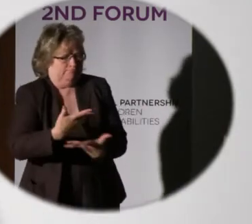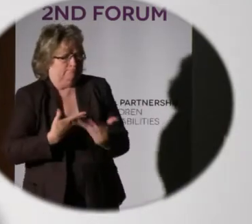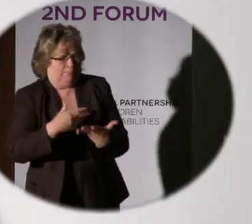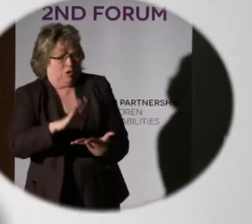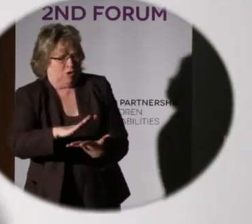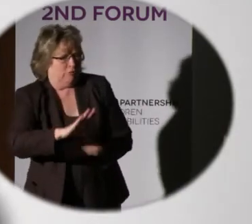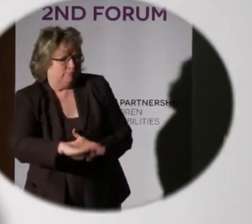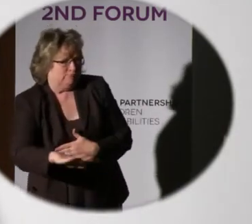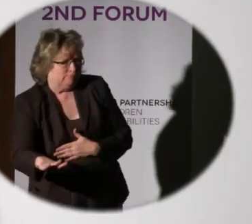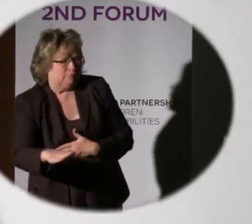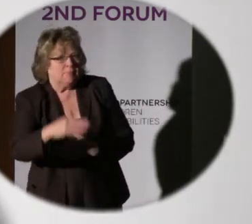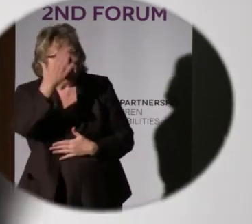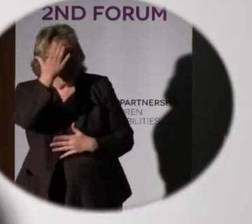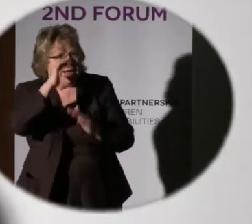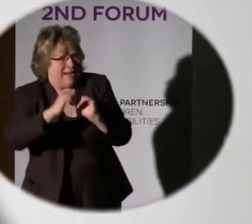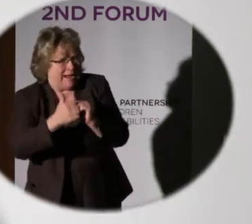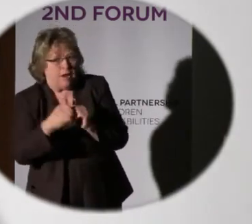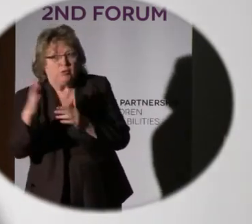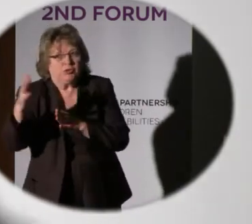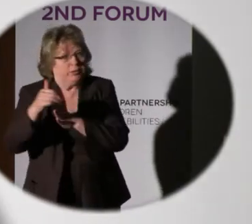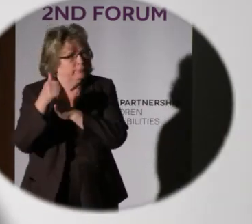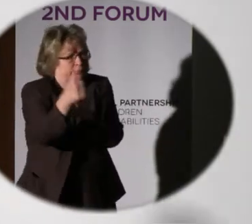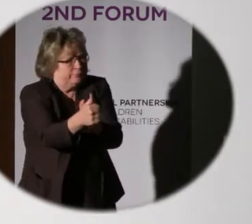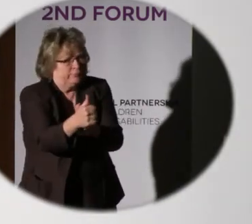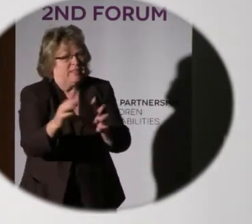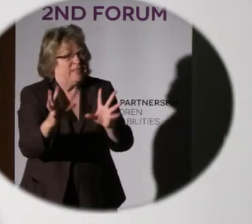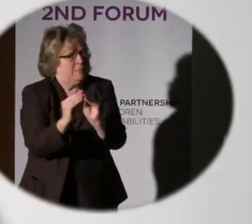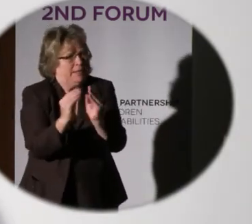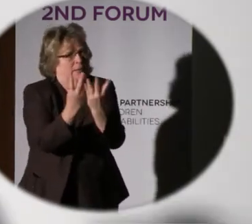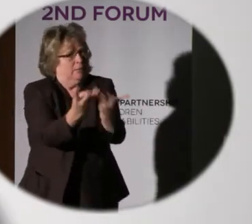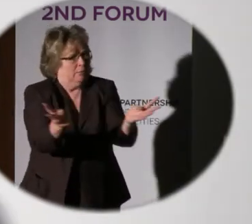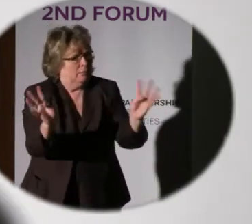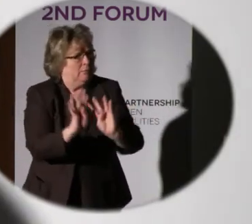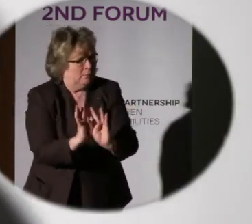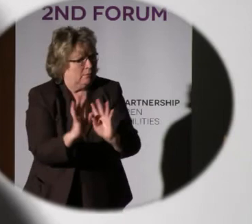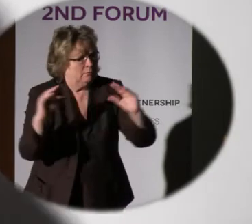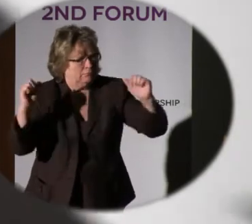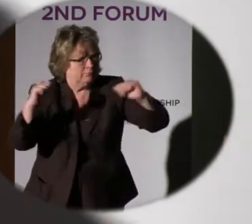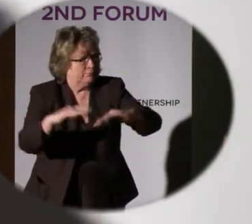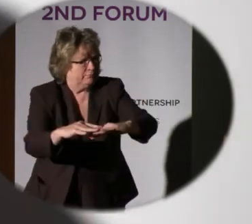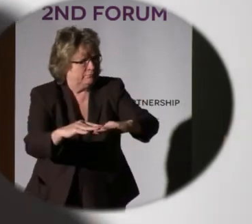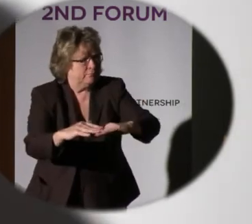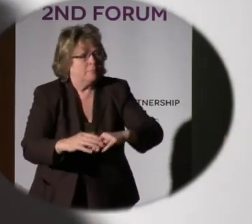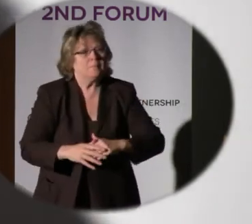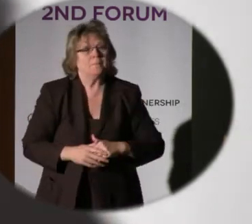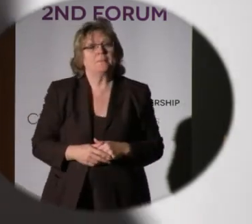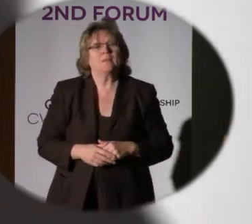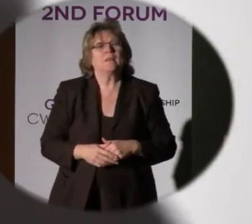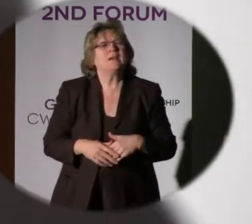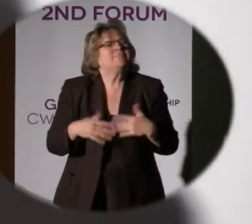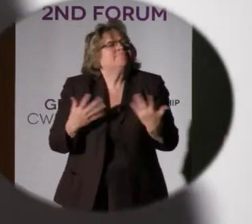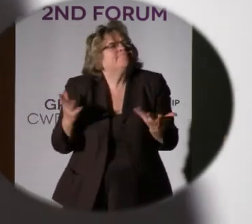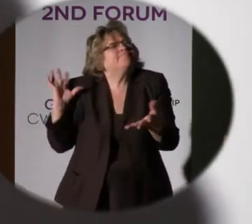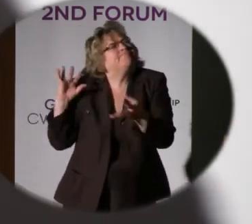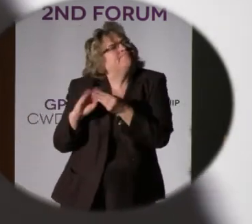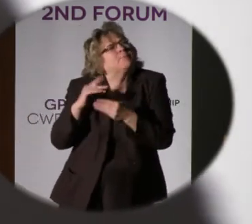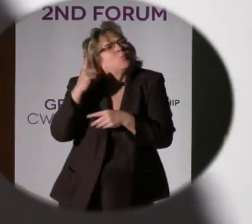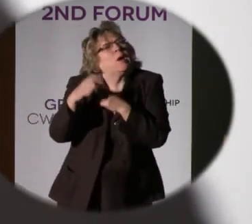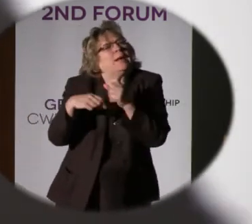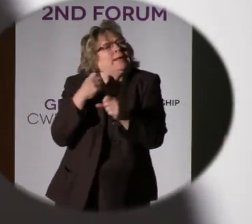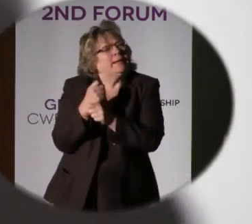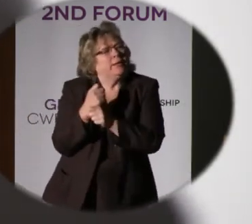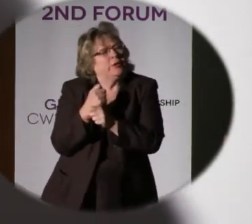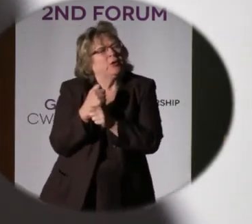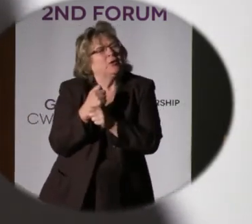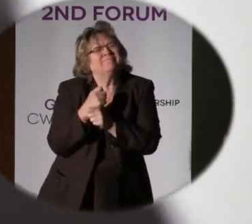this process? Two things. The first one, that it's critical at country level to be together and to